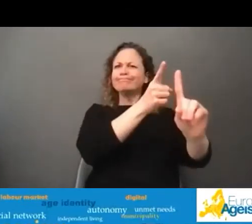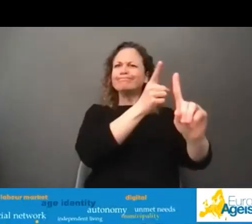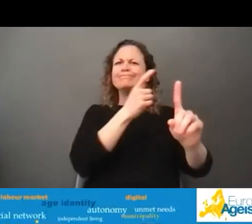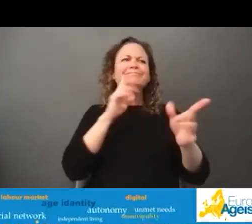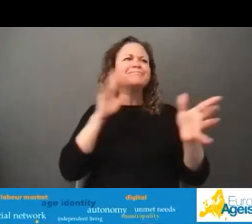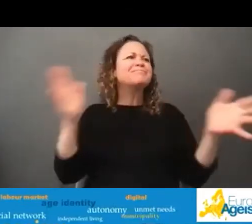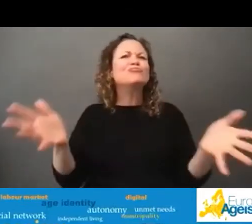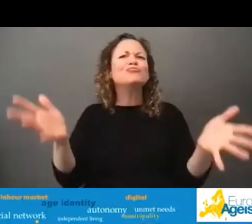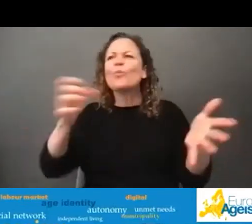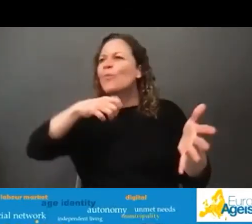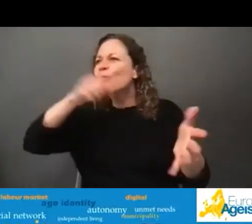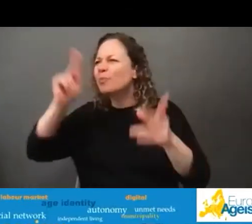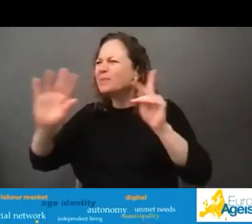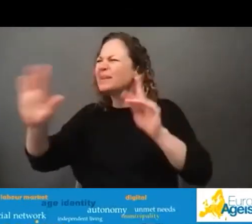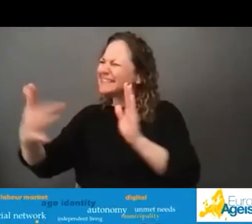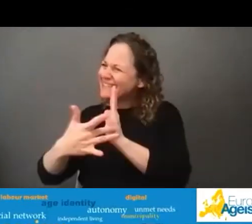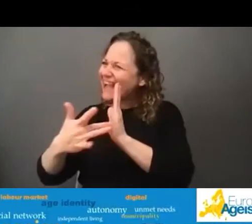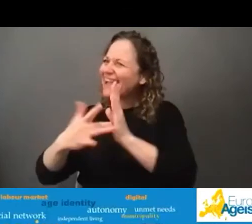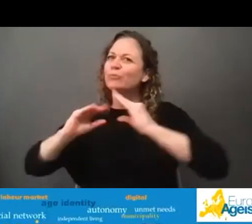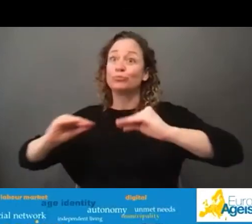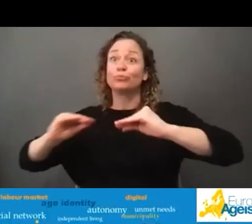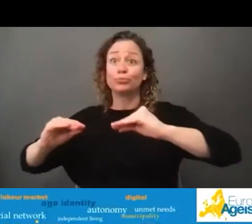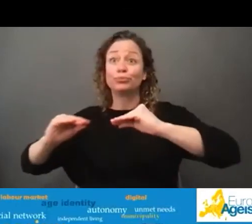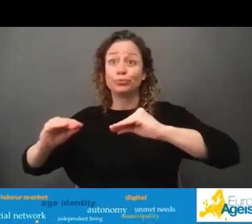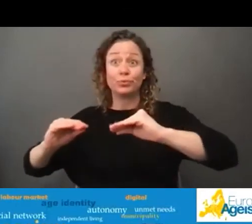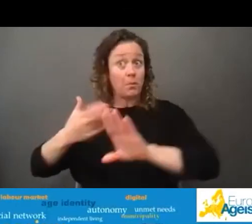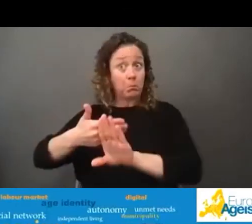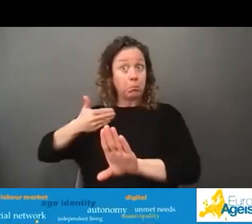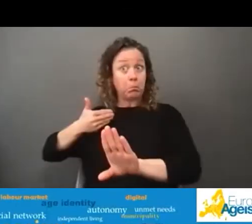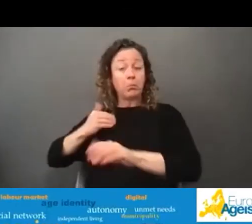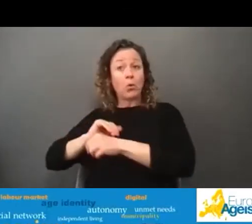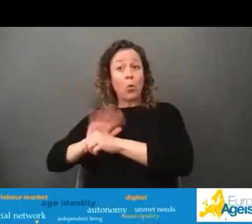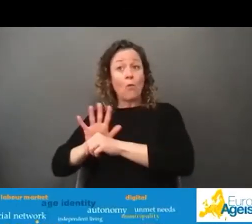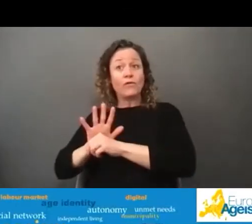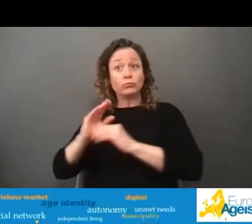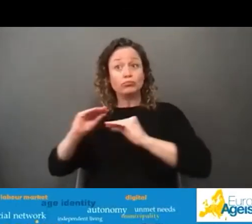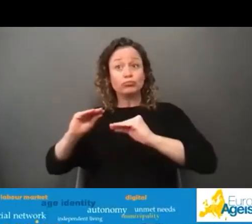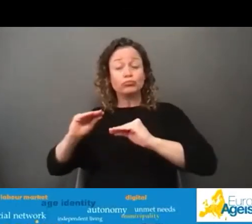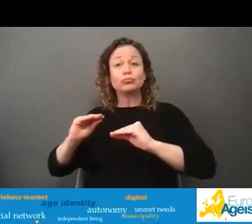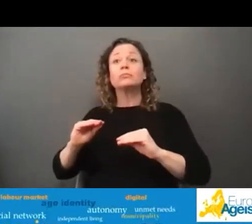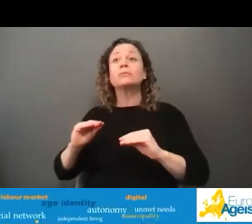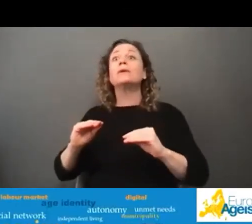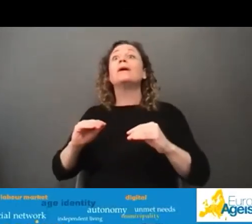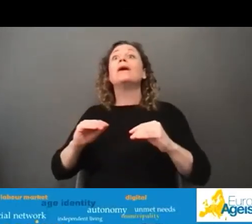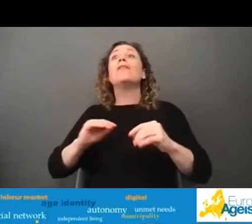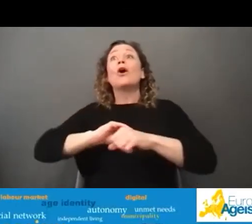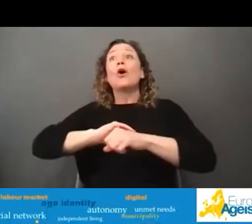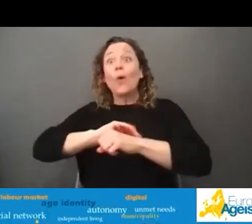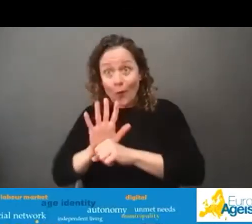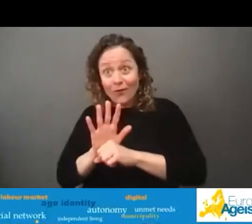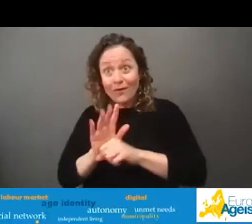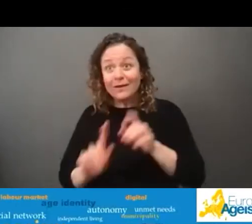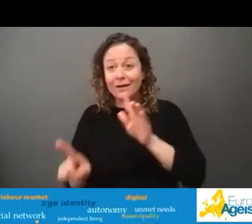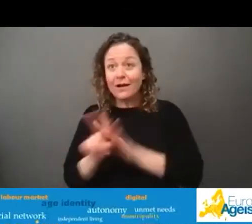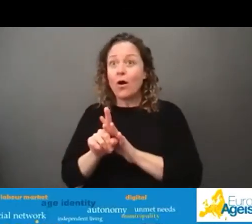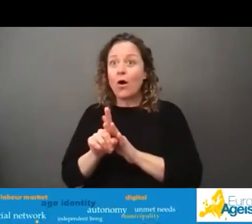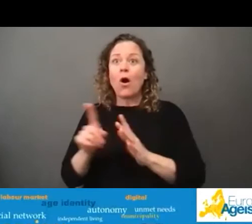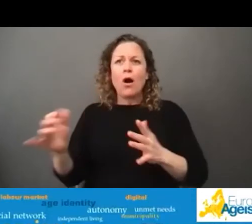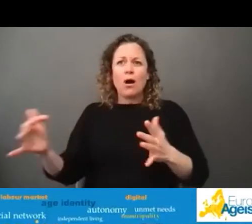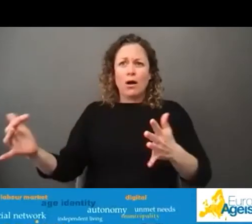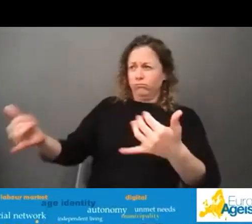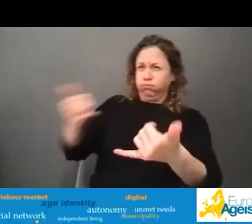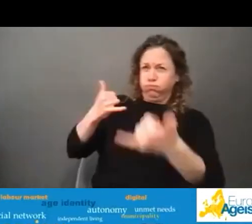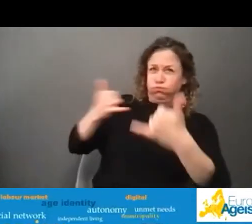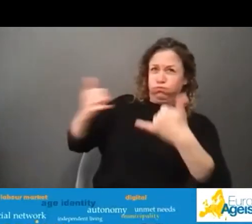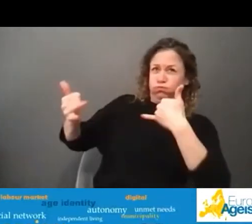So when I chat with them, they said that, through the time of COVID, they were getting calls through the phone, like from older people saying,